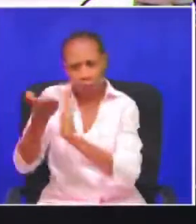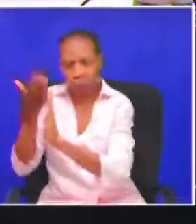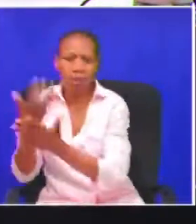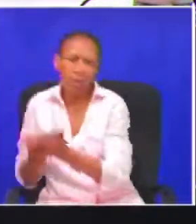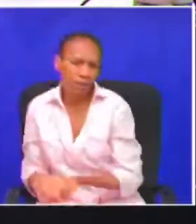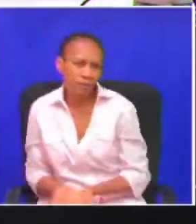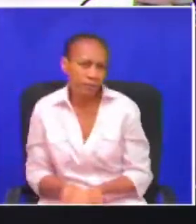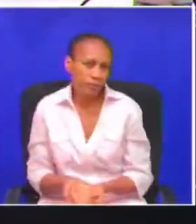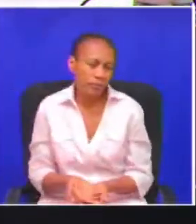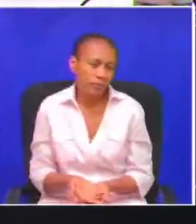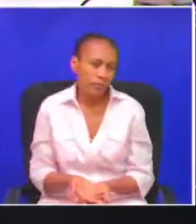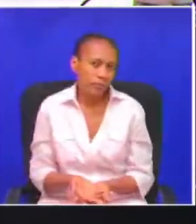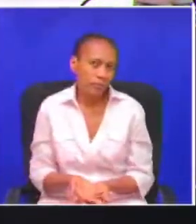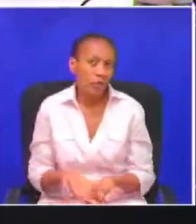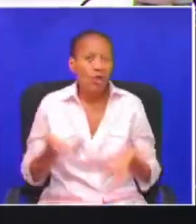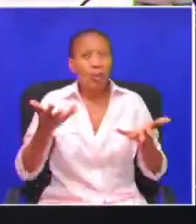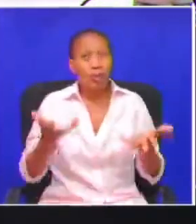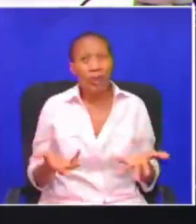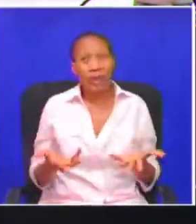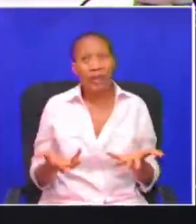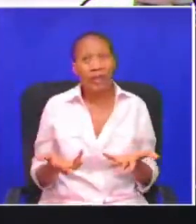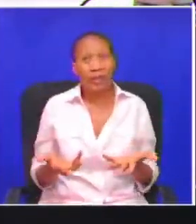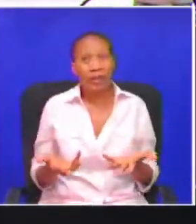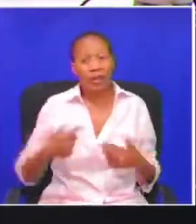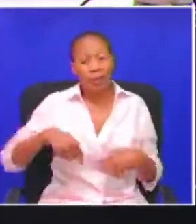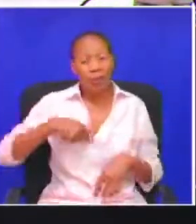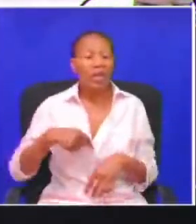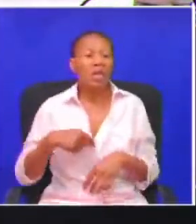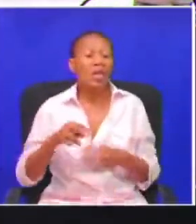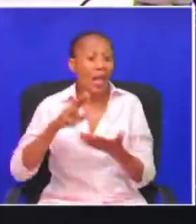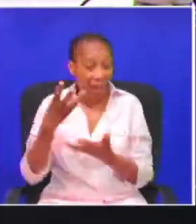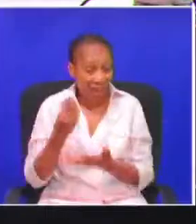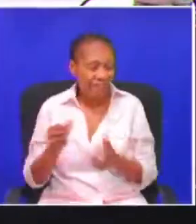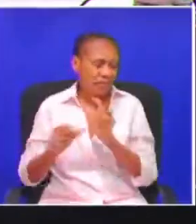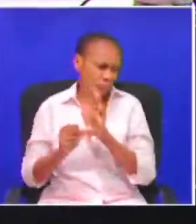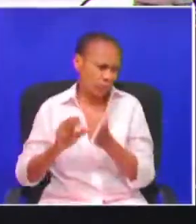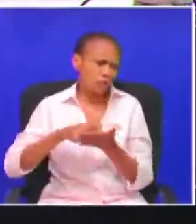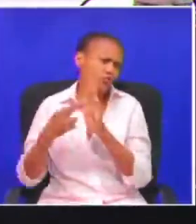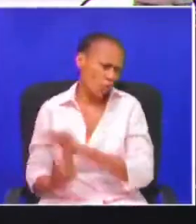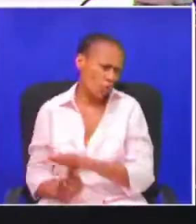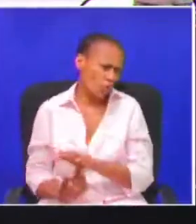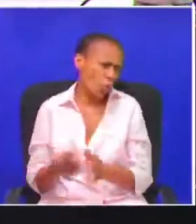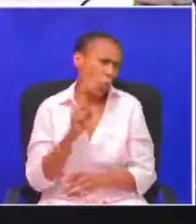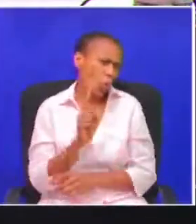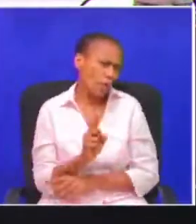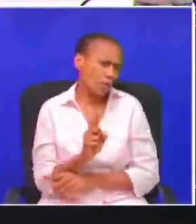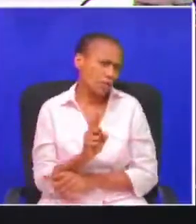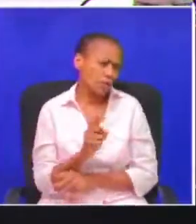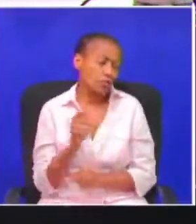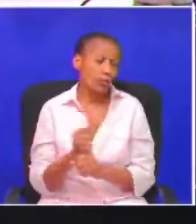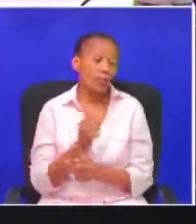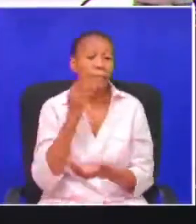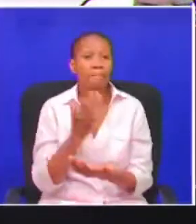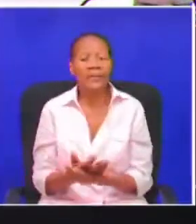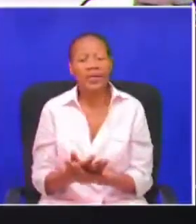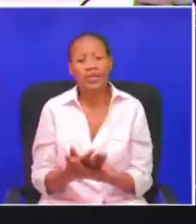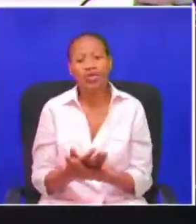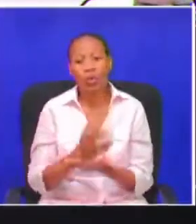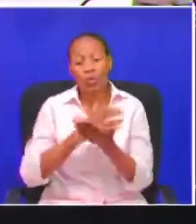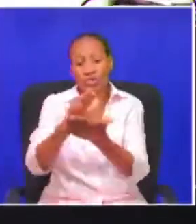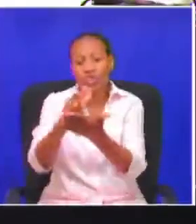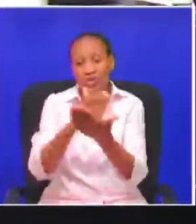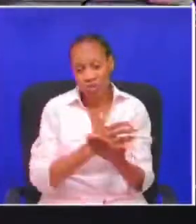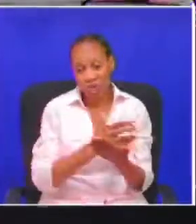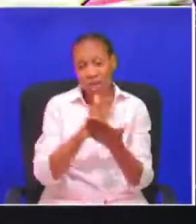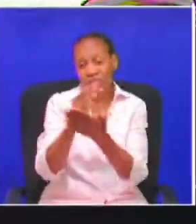Free Trade Area will play an important role to enhance trading amongst all of